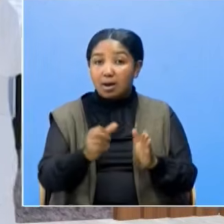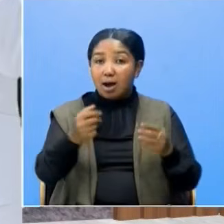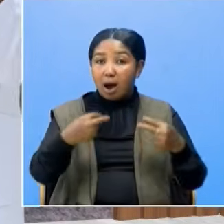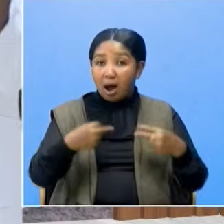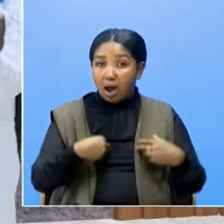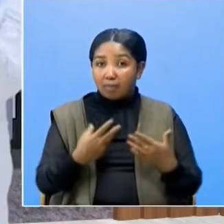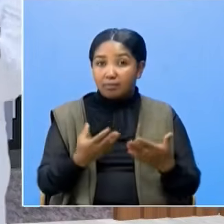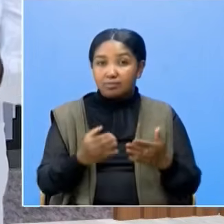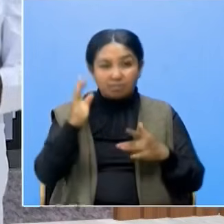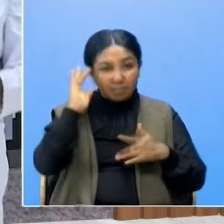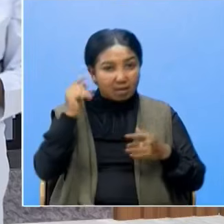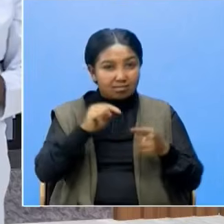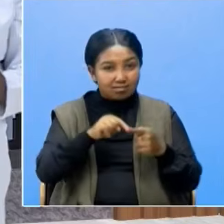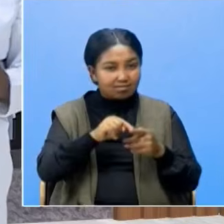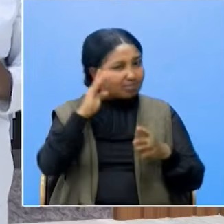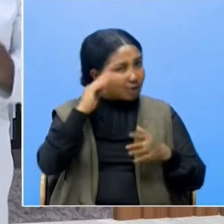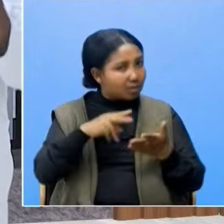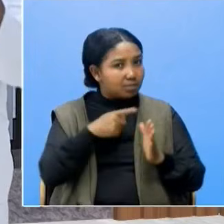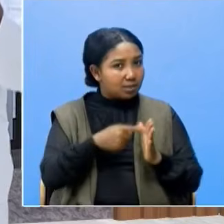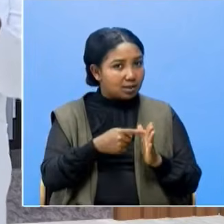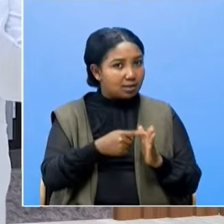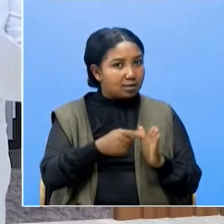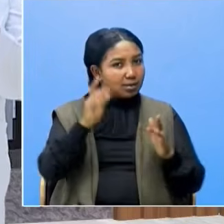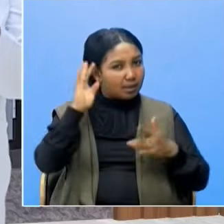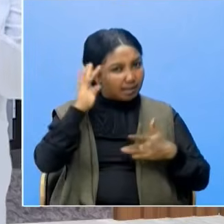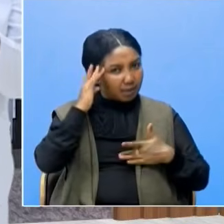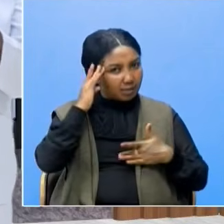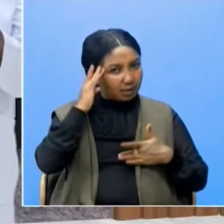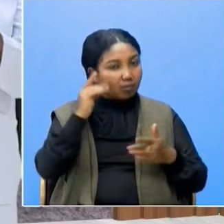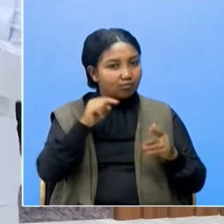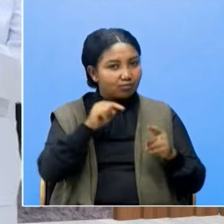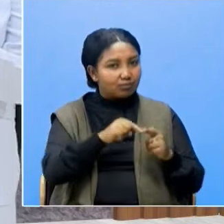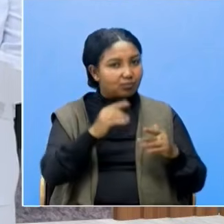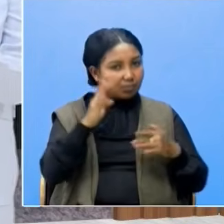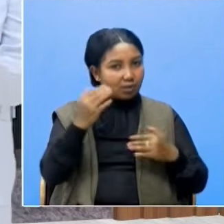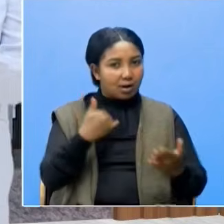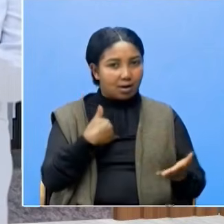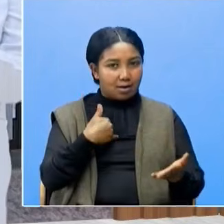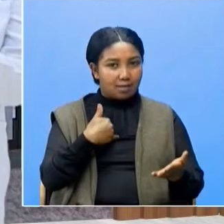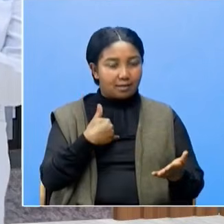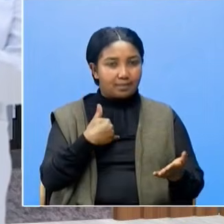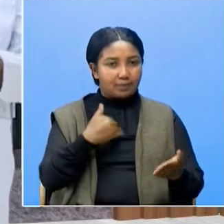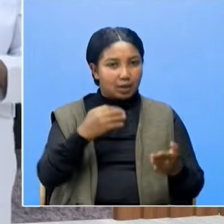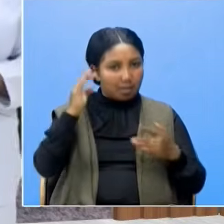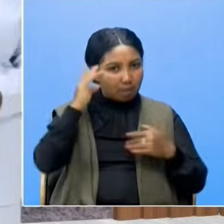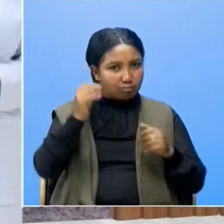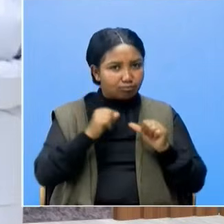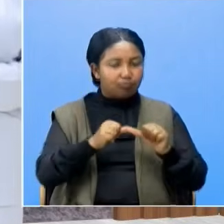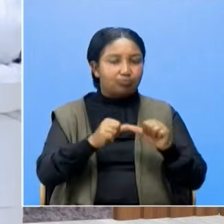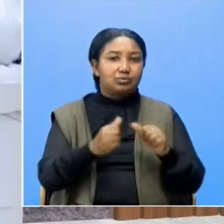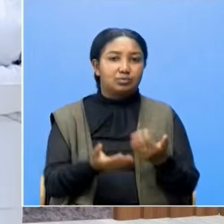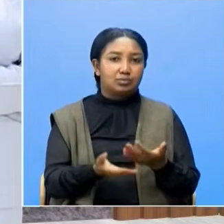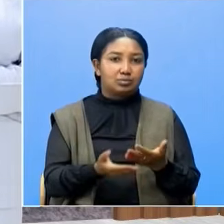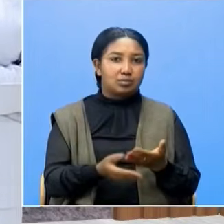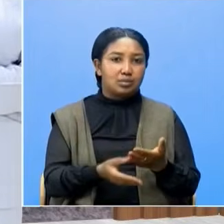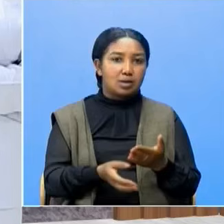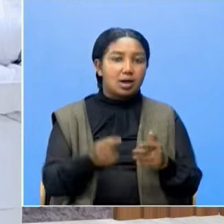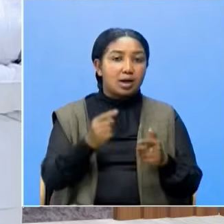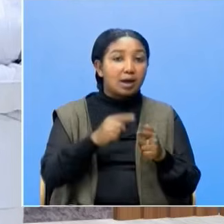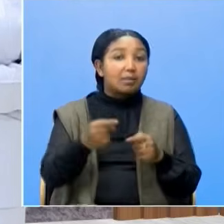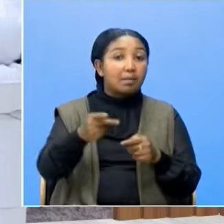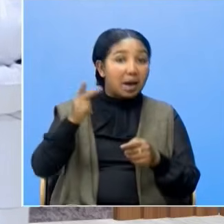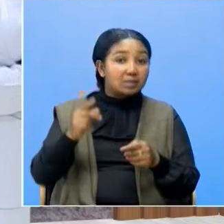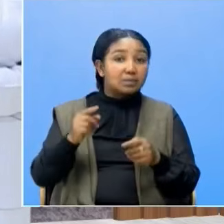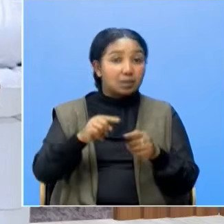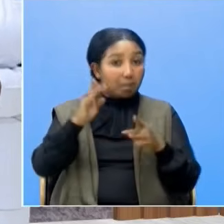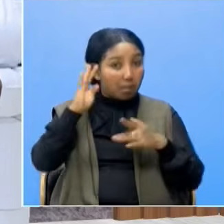still in pain. Yeah? The pain is, the pain is still present.